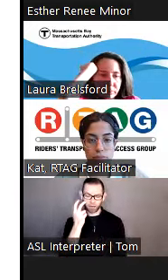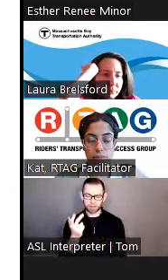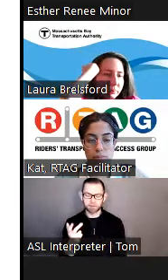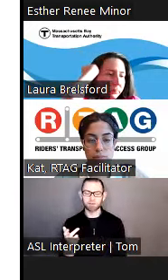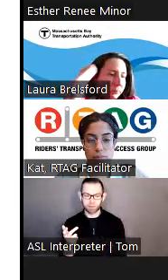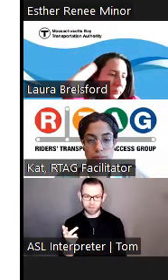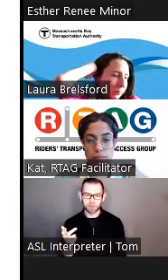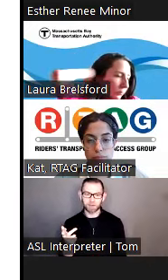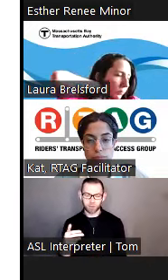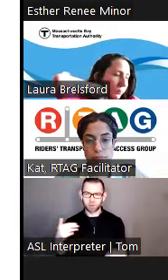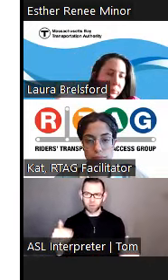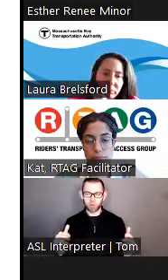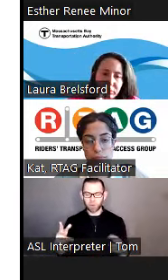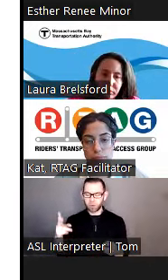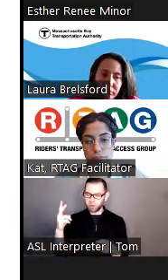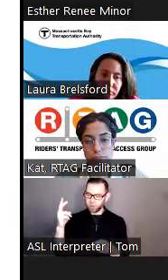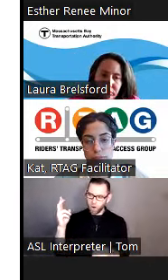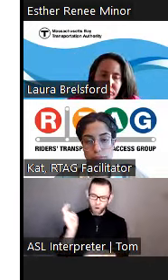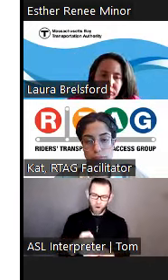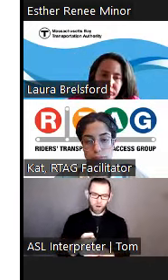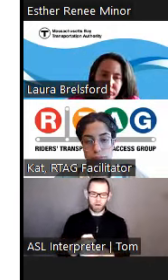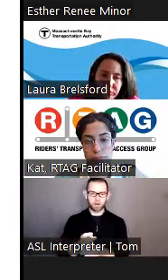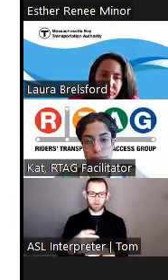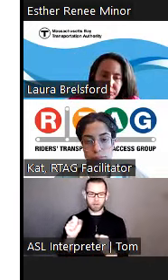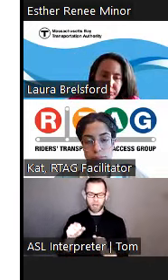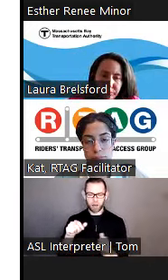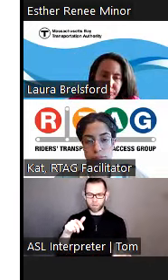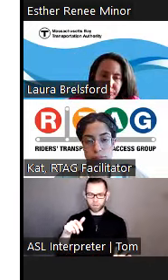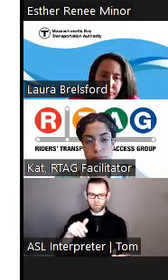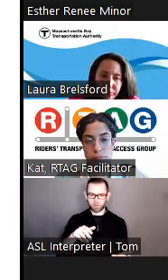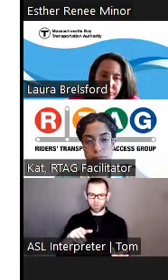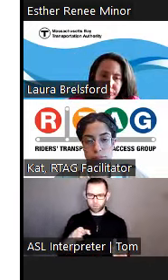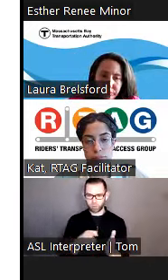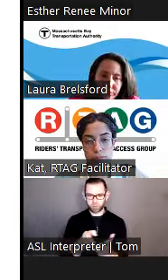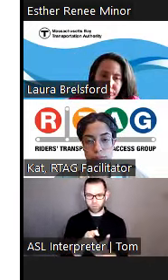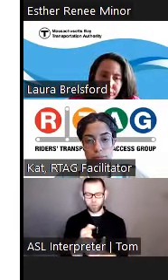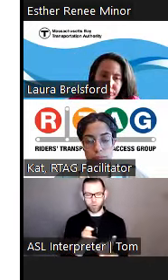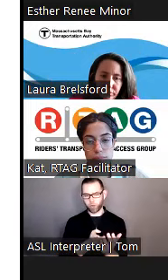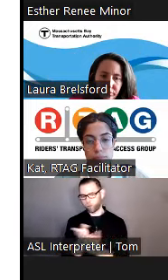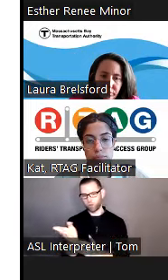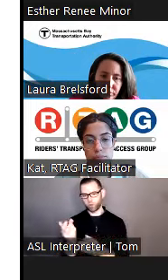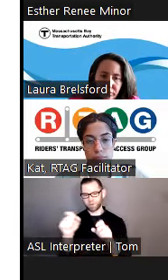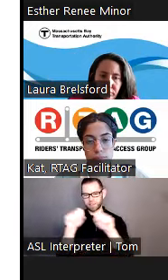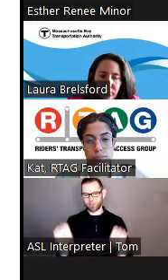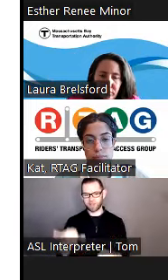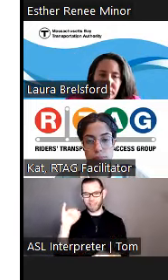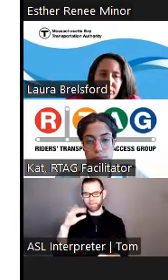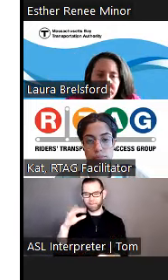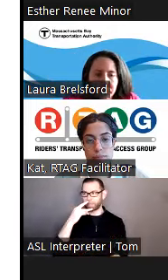very, very hard getting through these stations when the lighting is horrible.